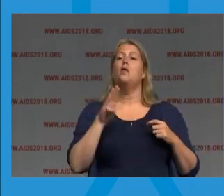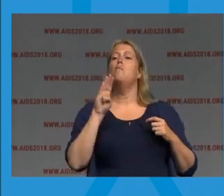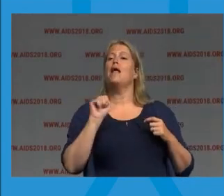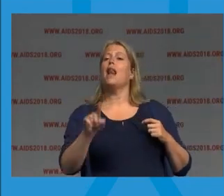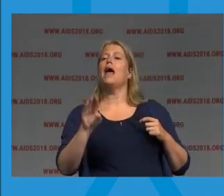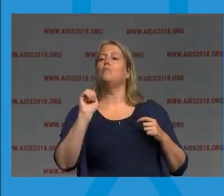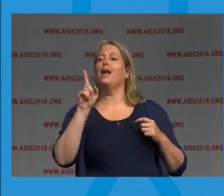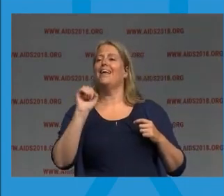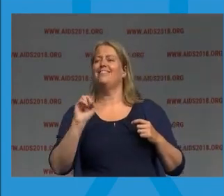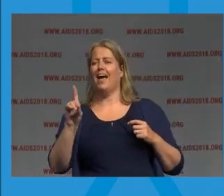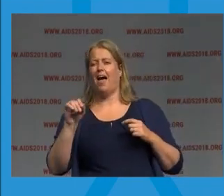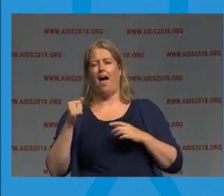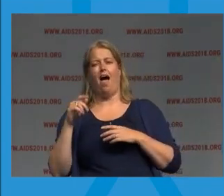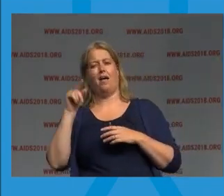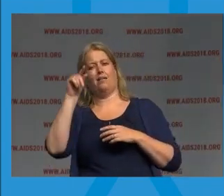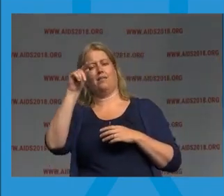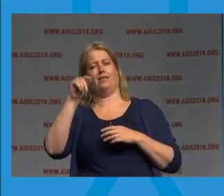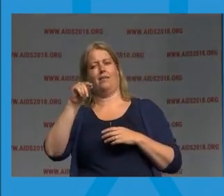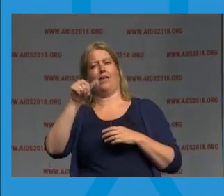rights work.